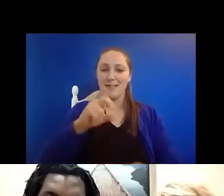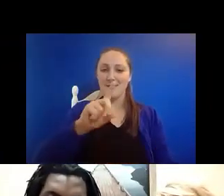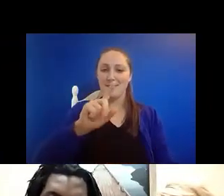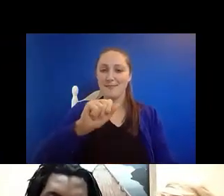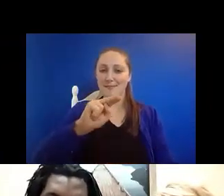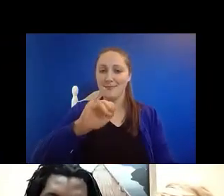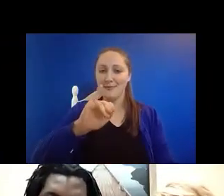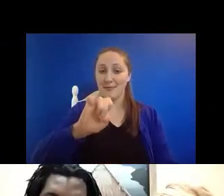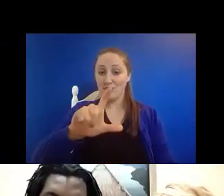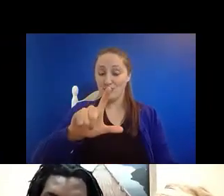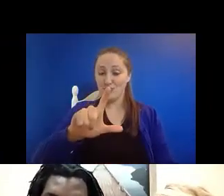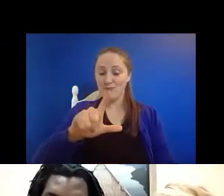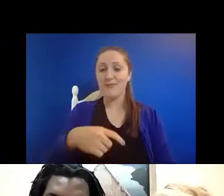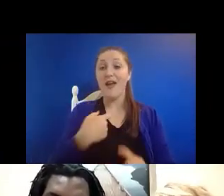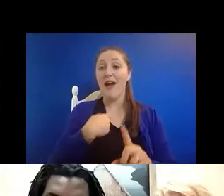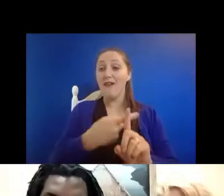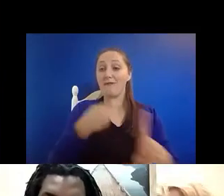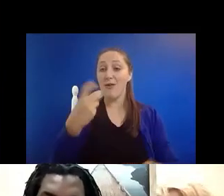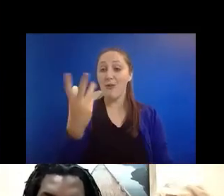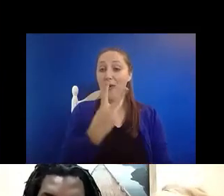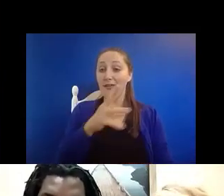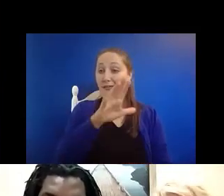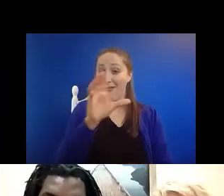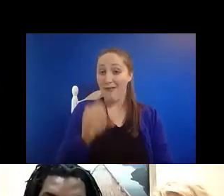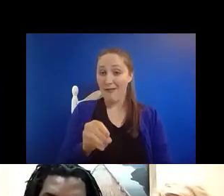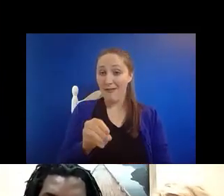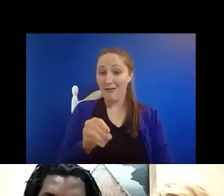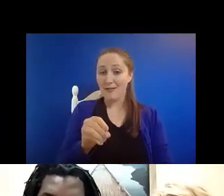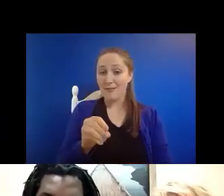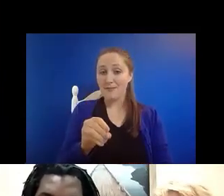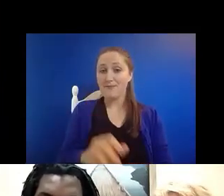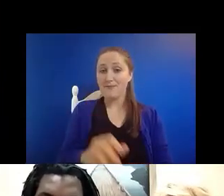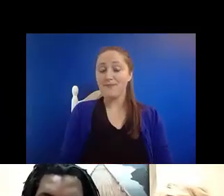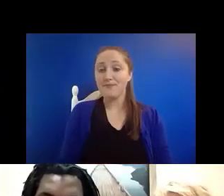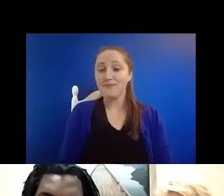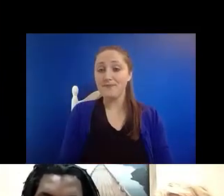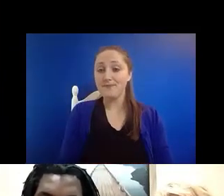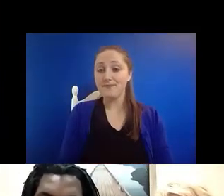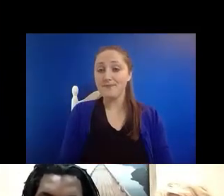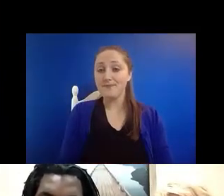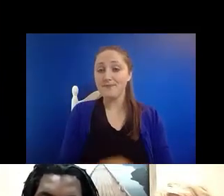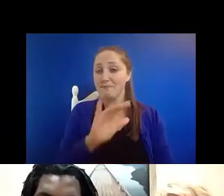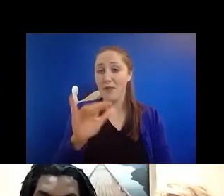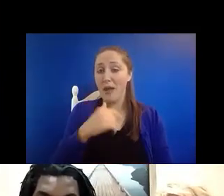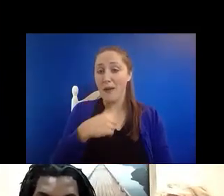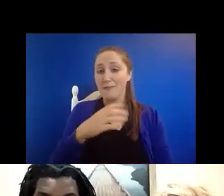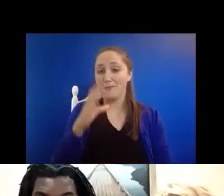I'm from West Africa, Burkina Faso.